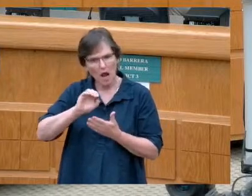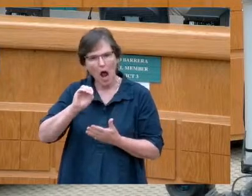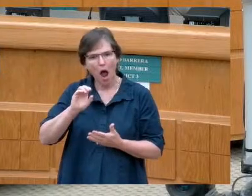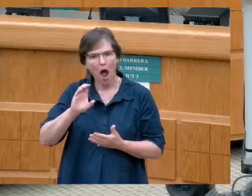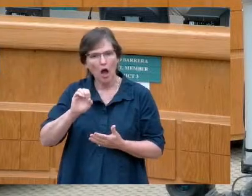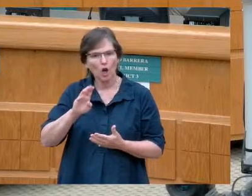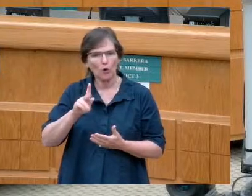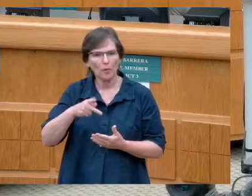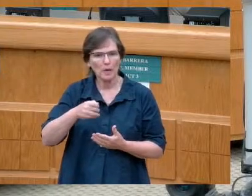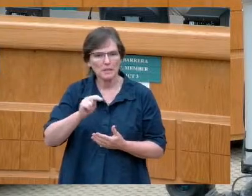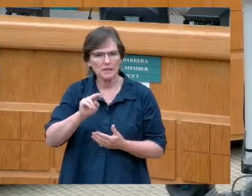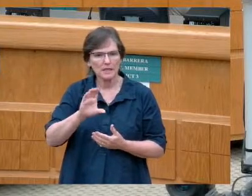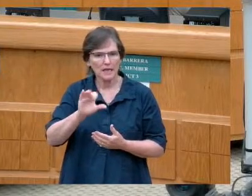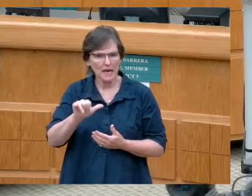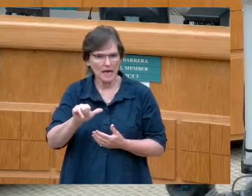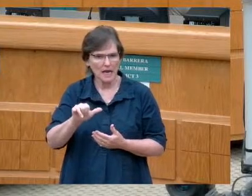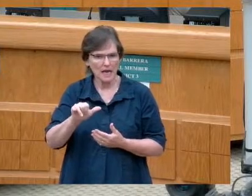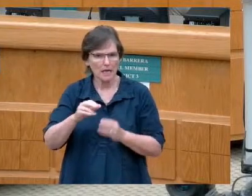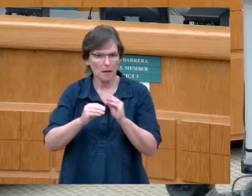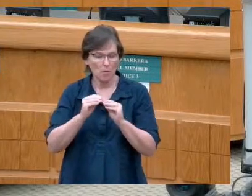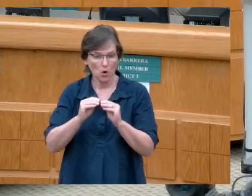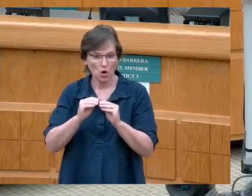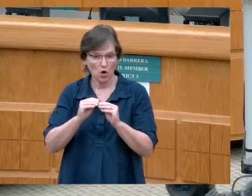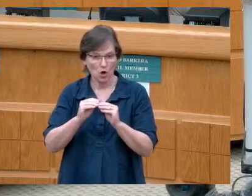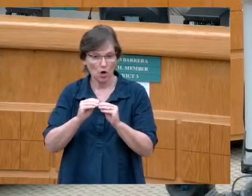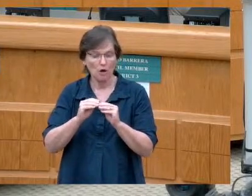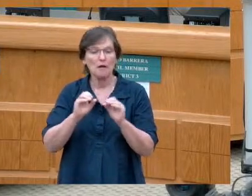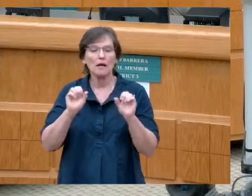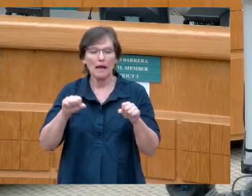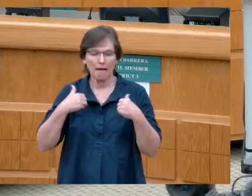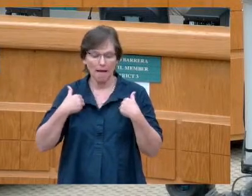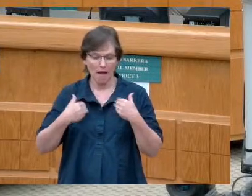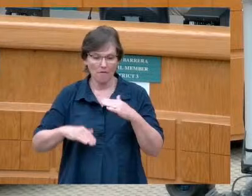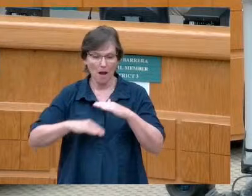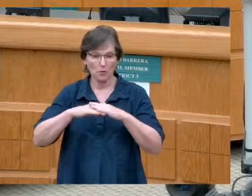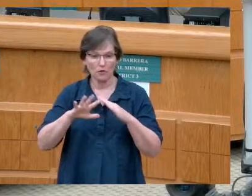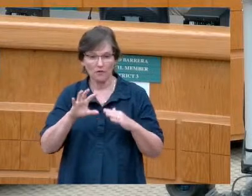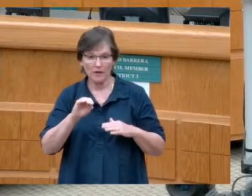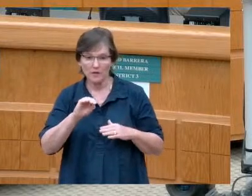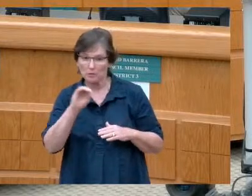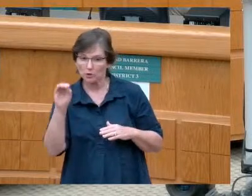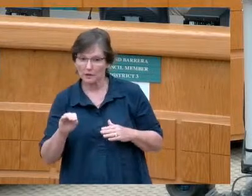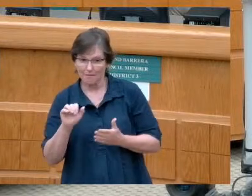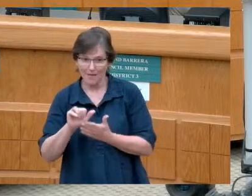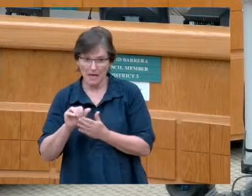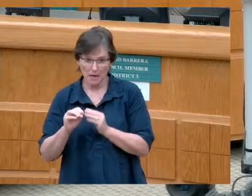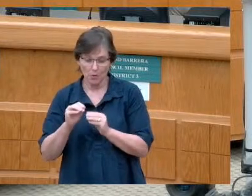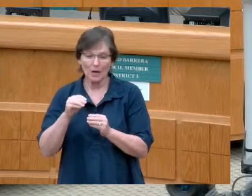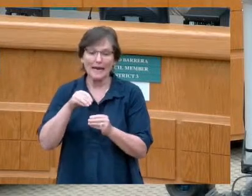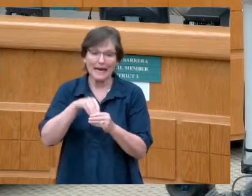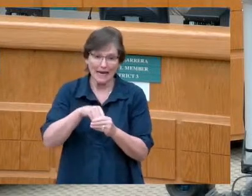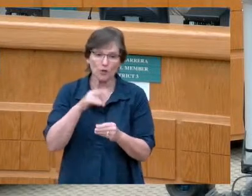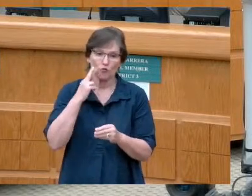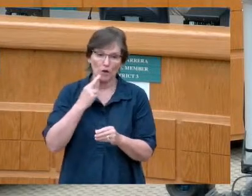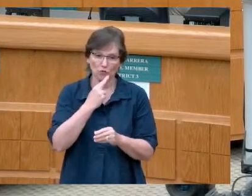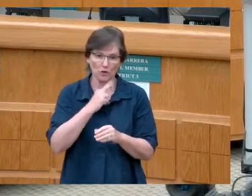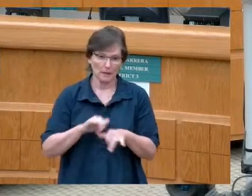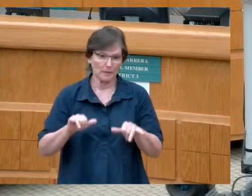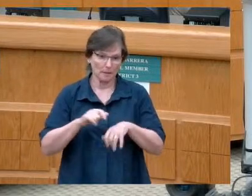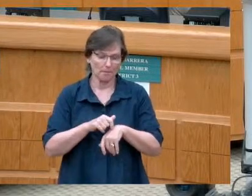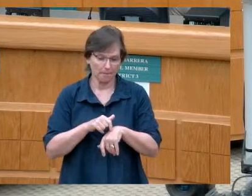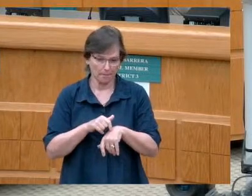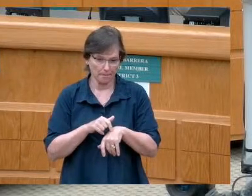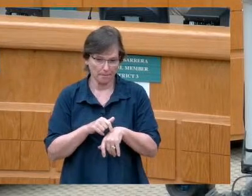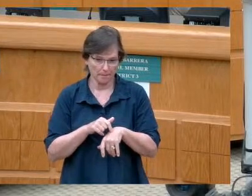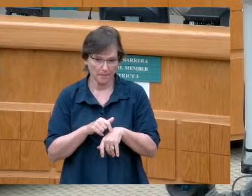occupancy to open the restaurant. And we've saw several chats on Facebook yesterday, and we've heard too